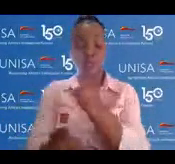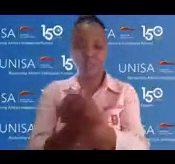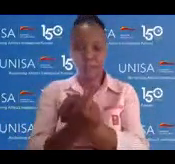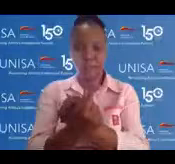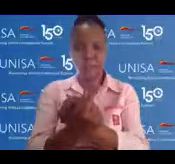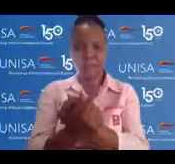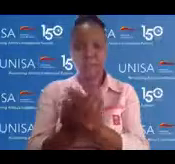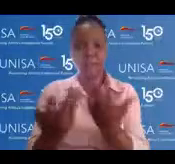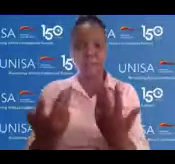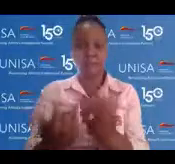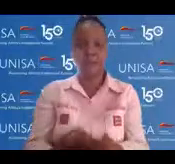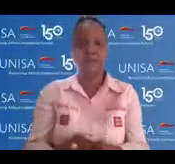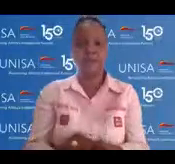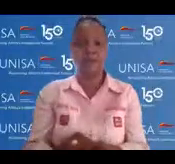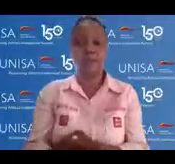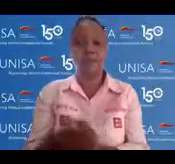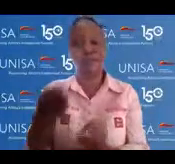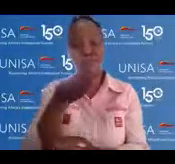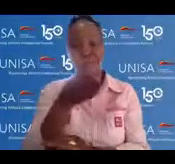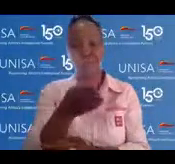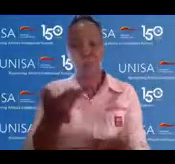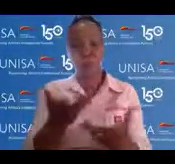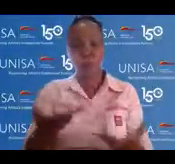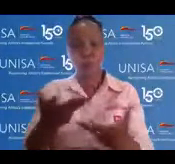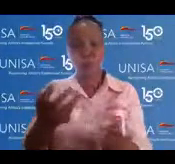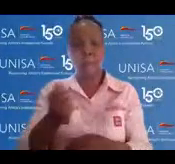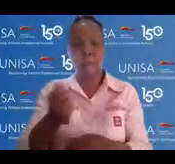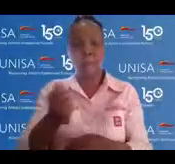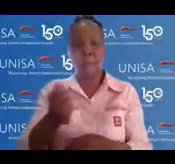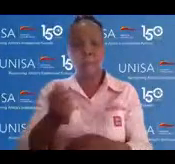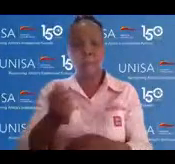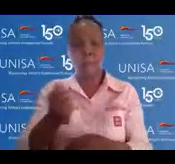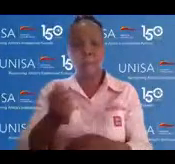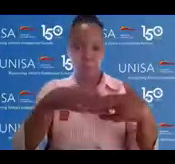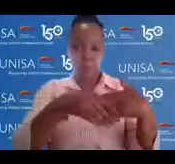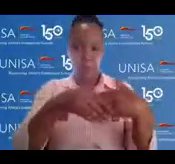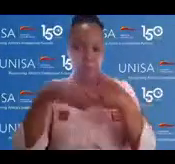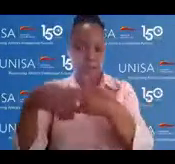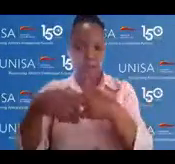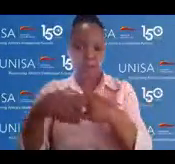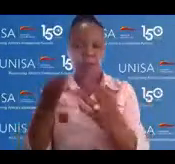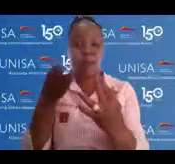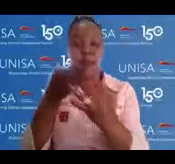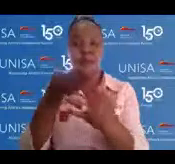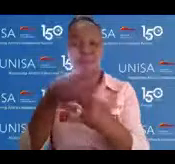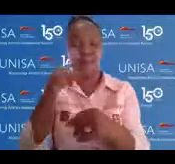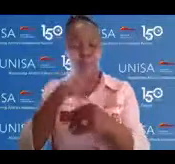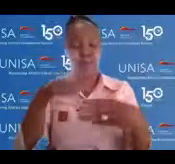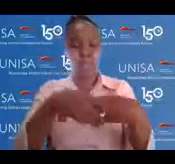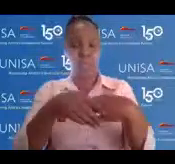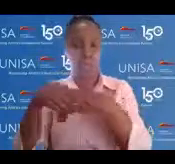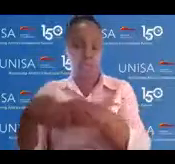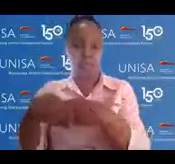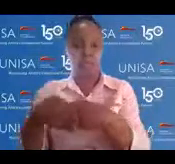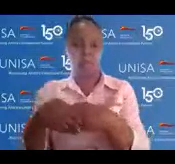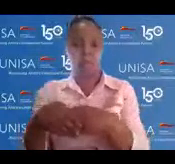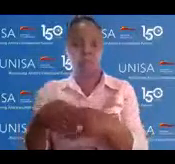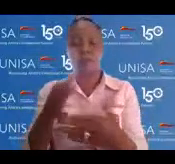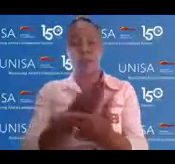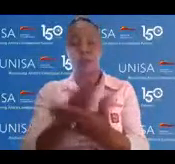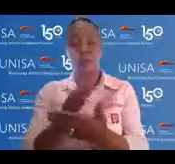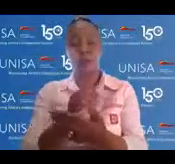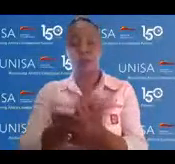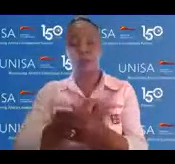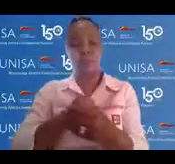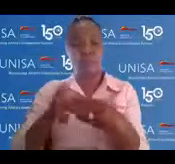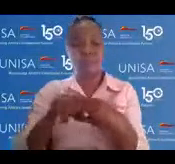on my exam guide. To access the guide, my colleagues will post the link on the